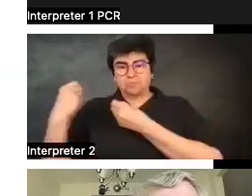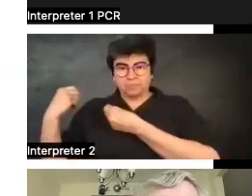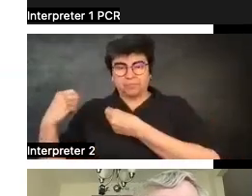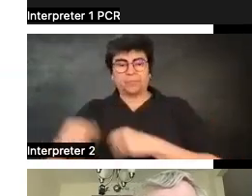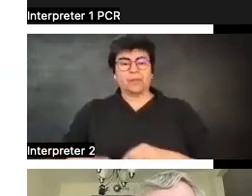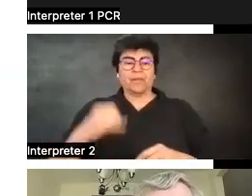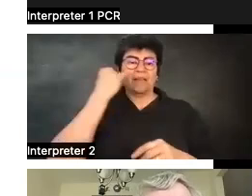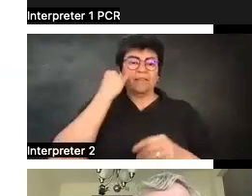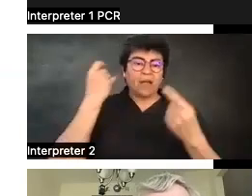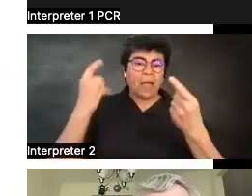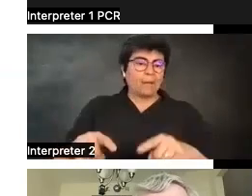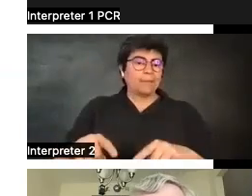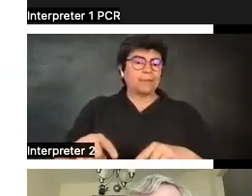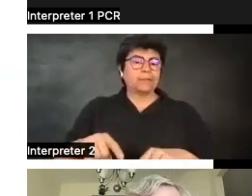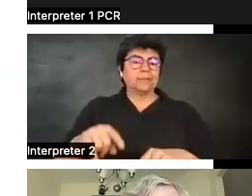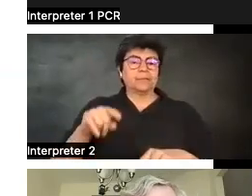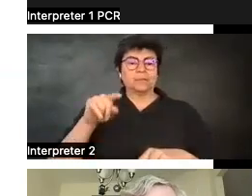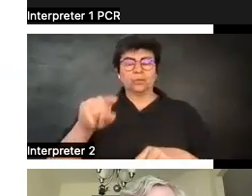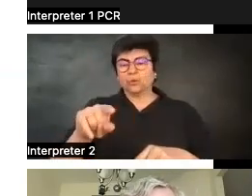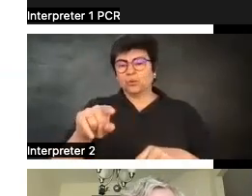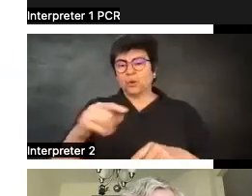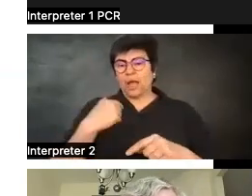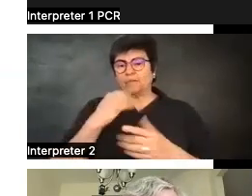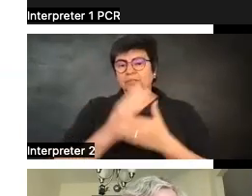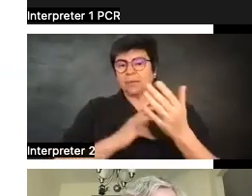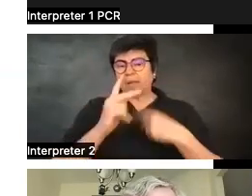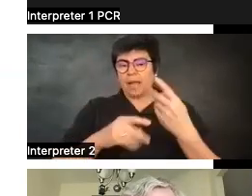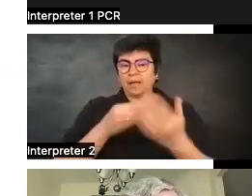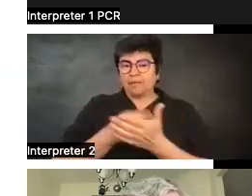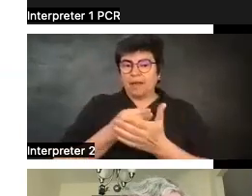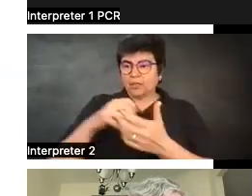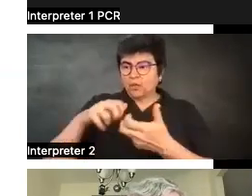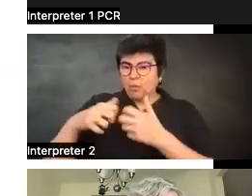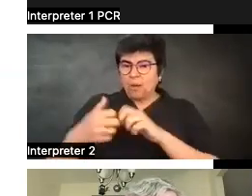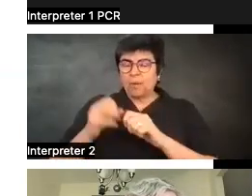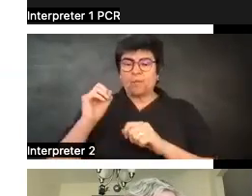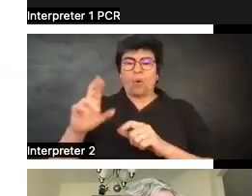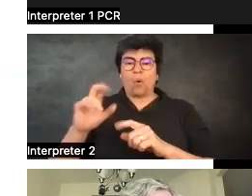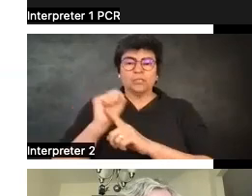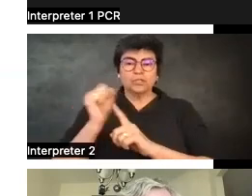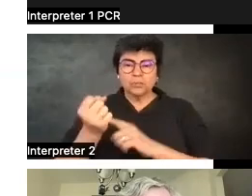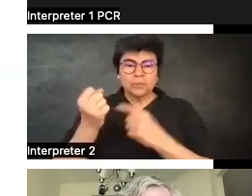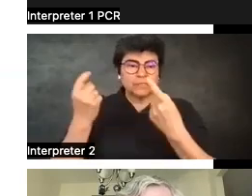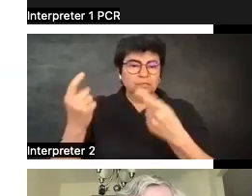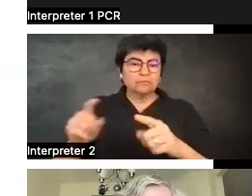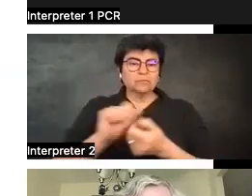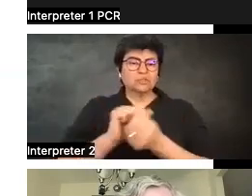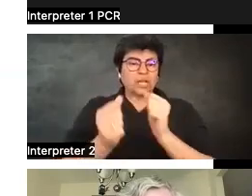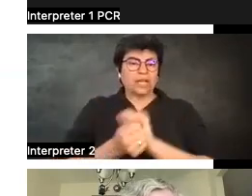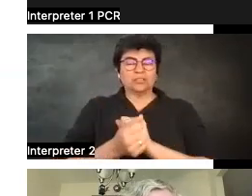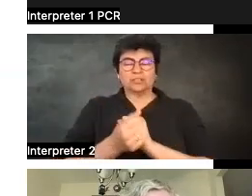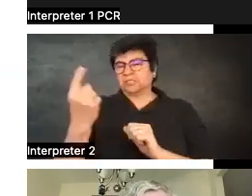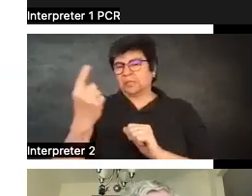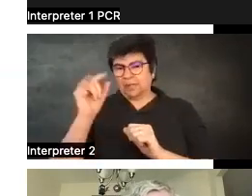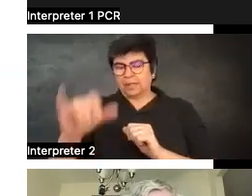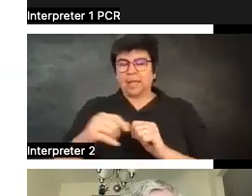event that you have some sort of a financial problem or your circumstances change or something along that line,